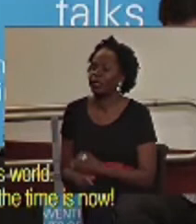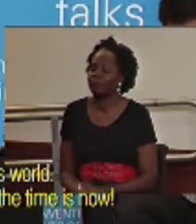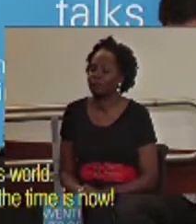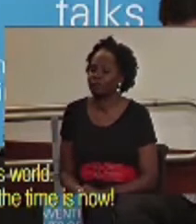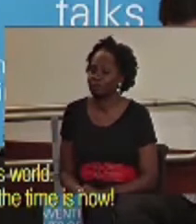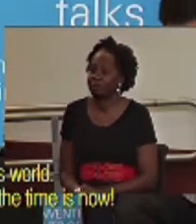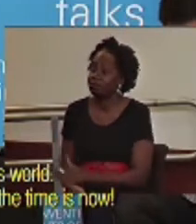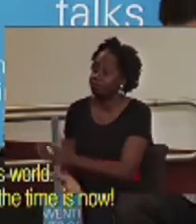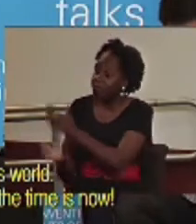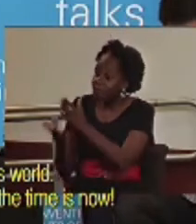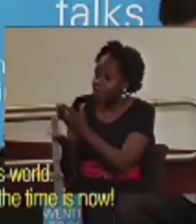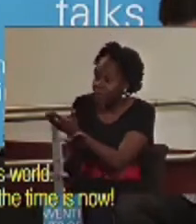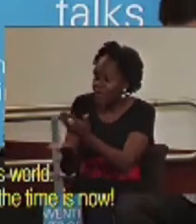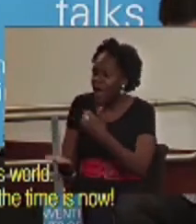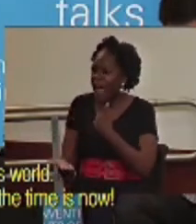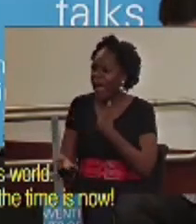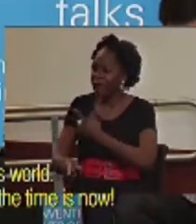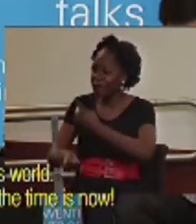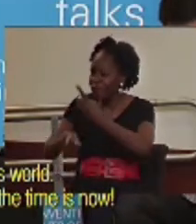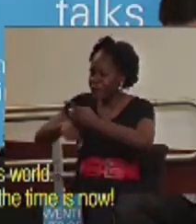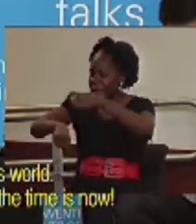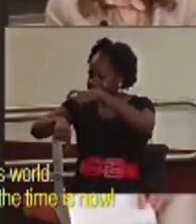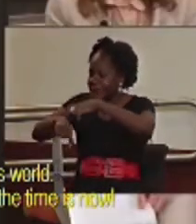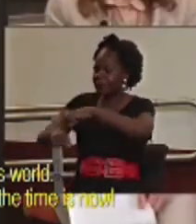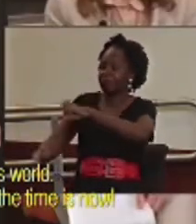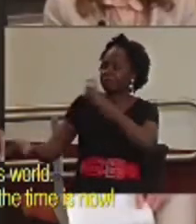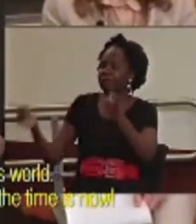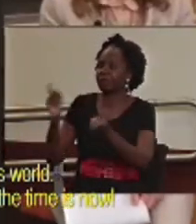You have the right time to change this world.